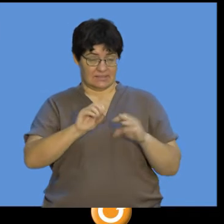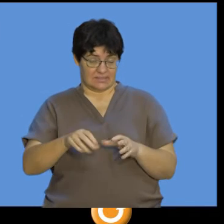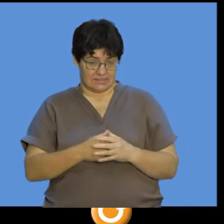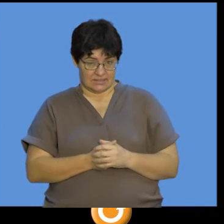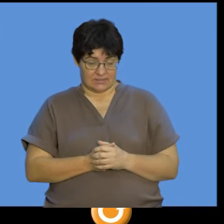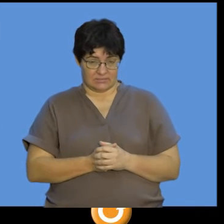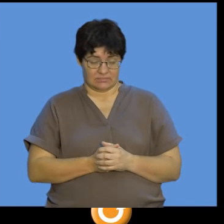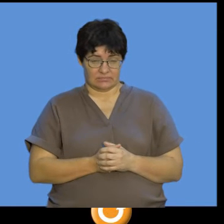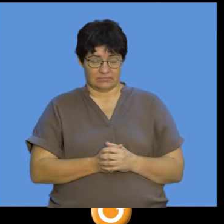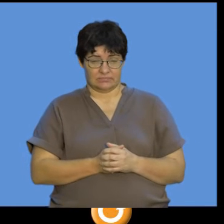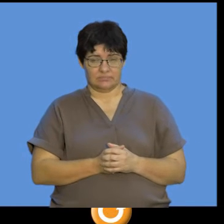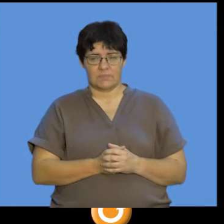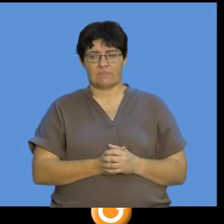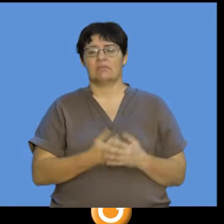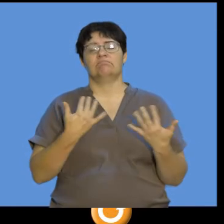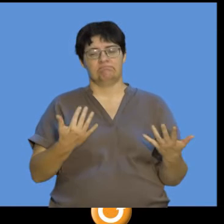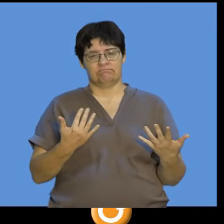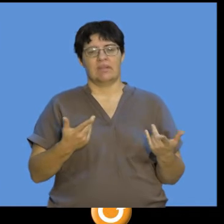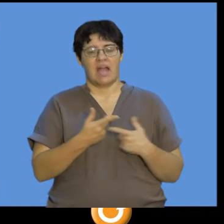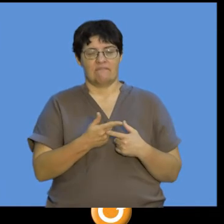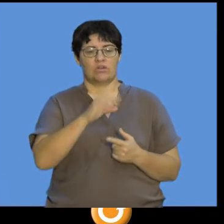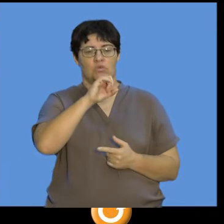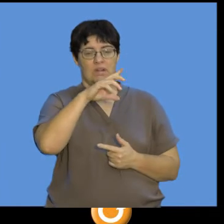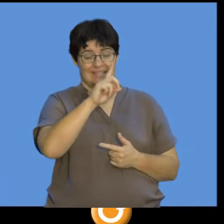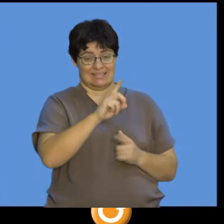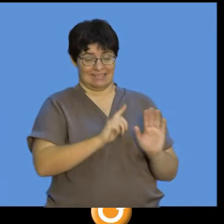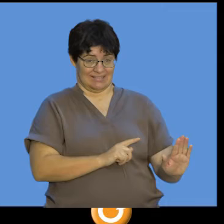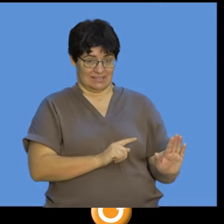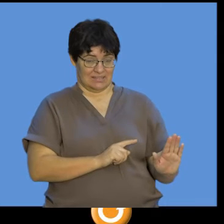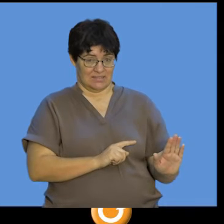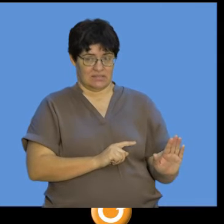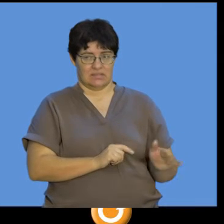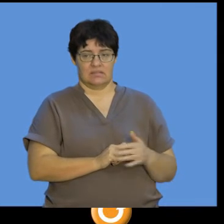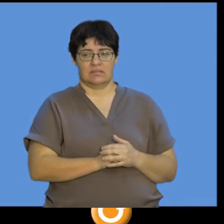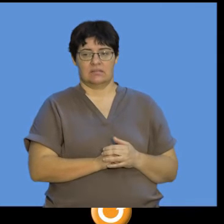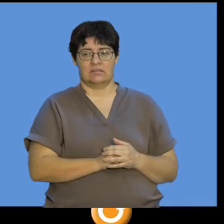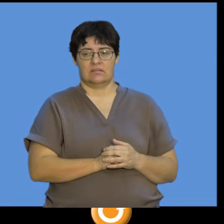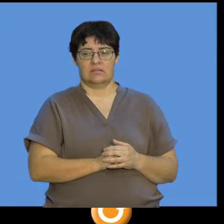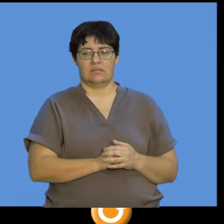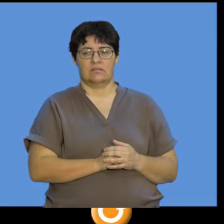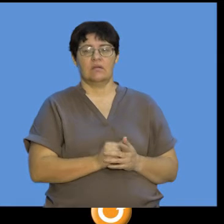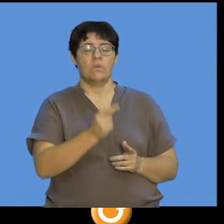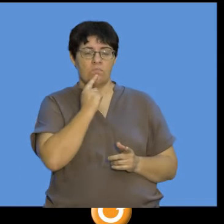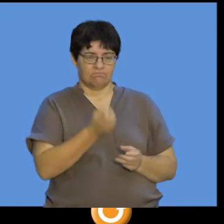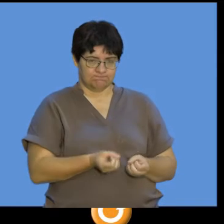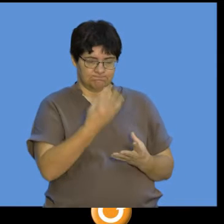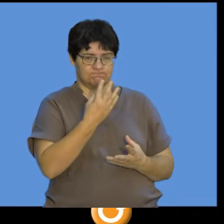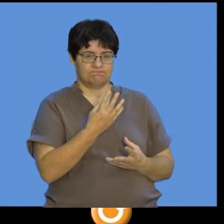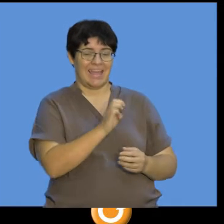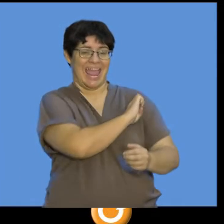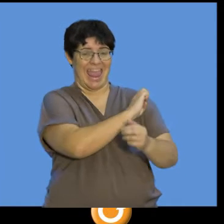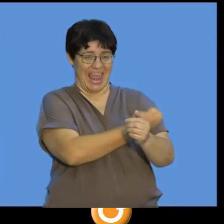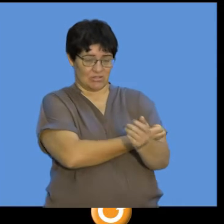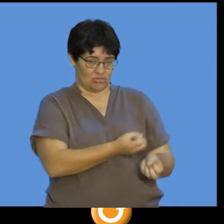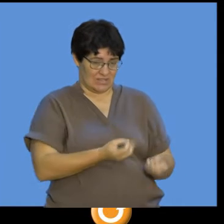case, it exists as a solid. Okay. Now, what happens if we provide more energy to